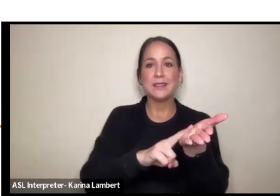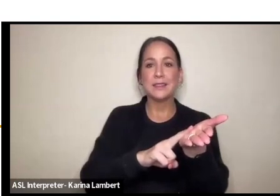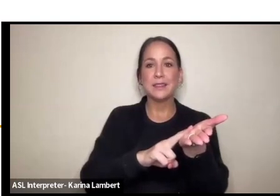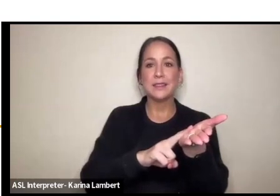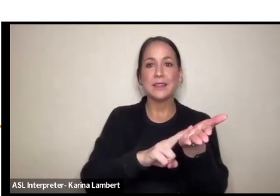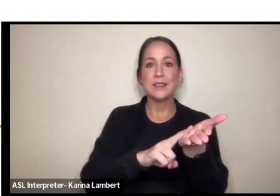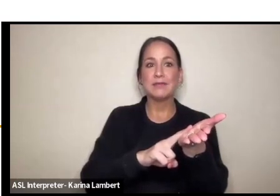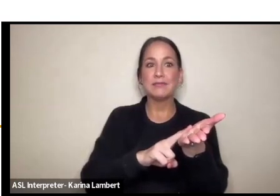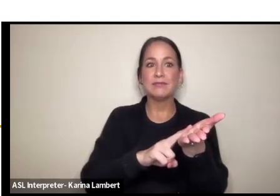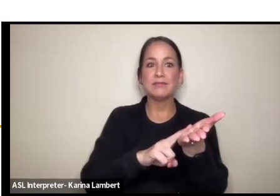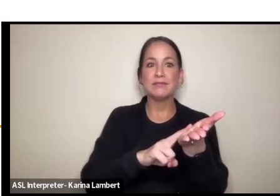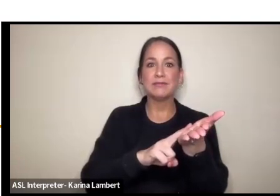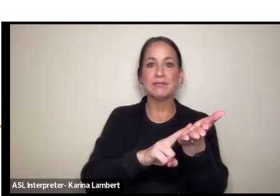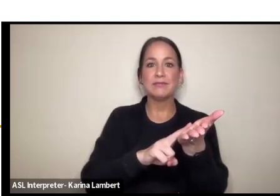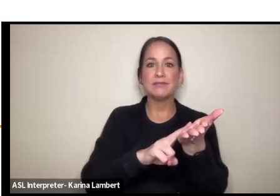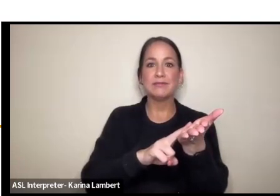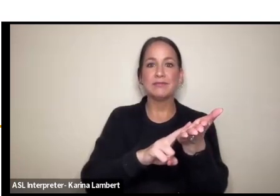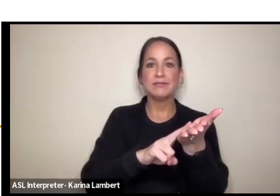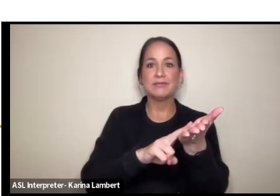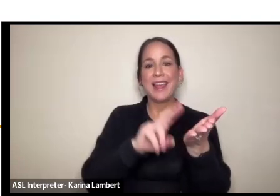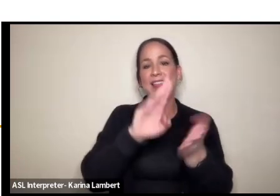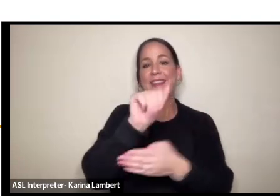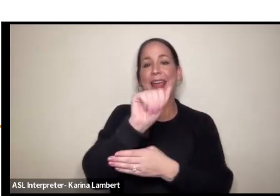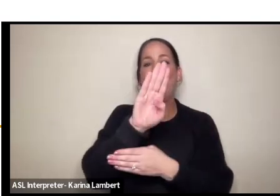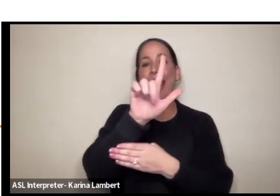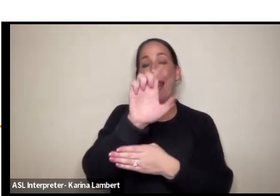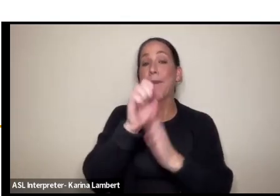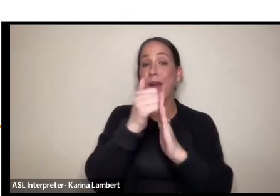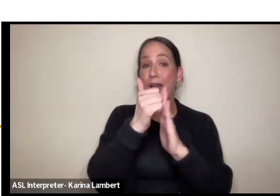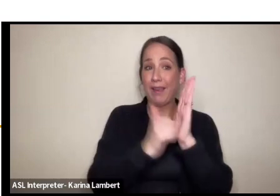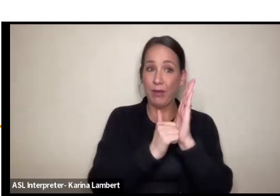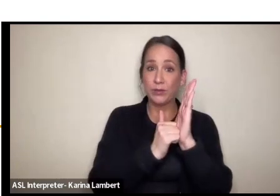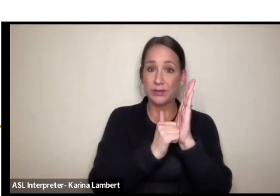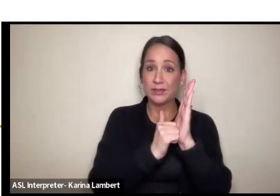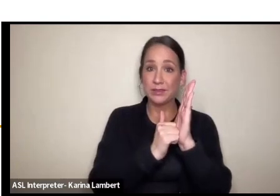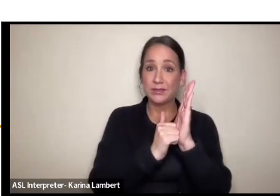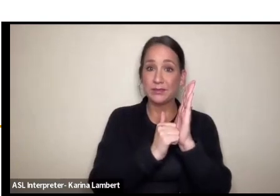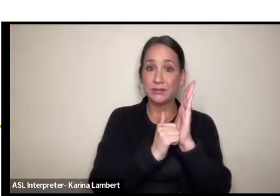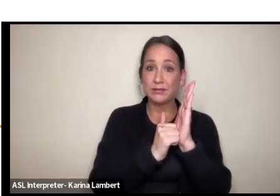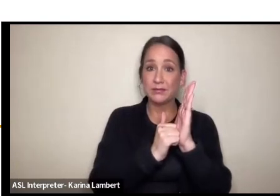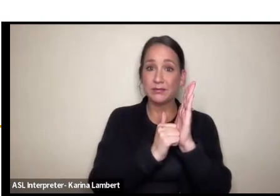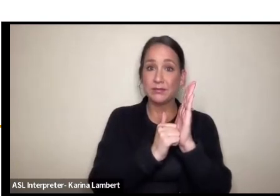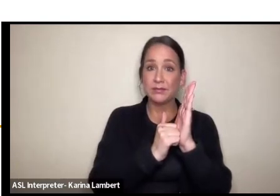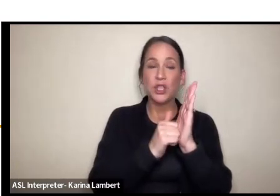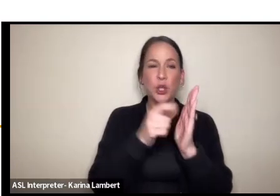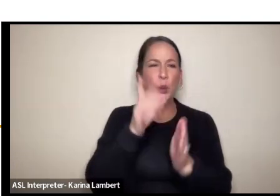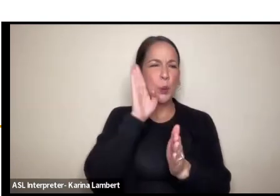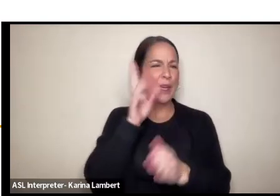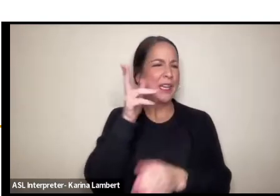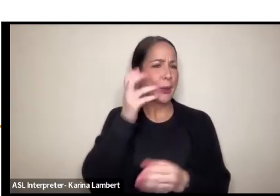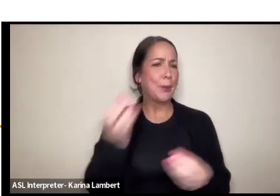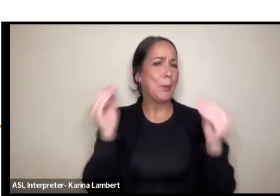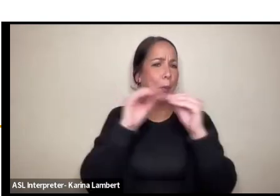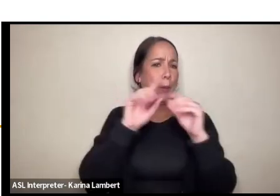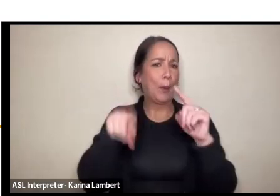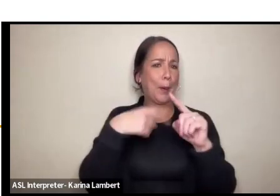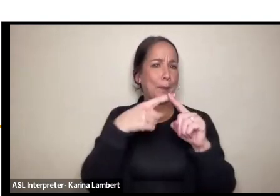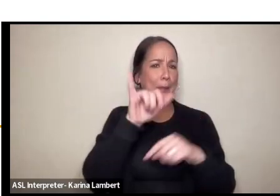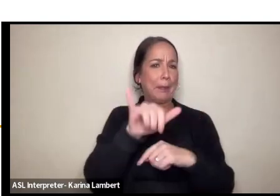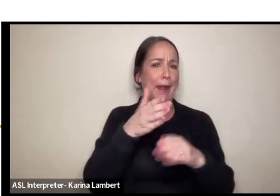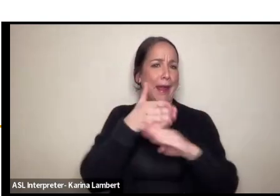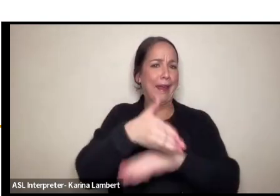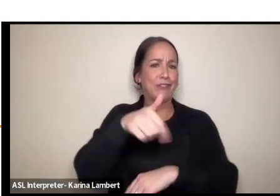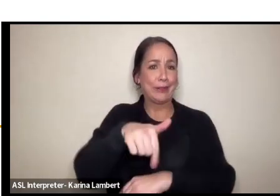that created the ABLE accounts Kelly, that you'll hear more about after